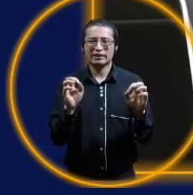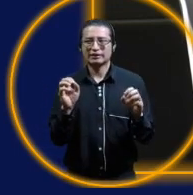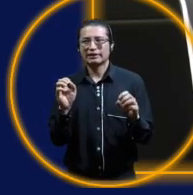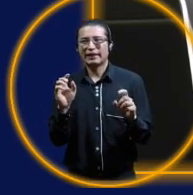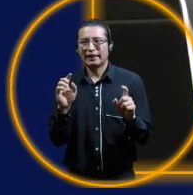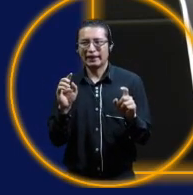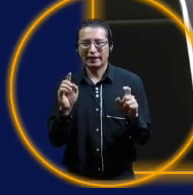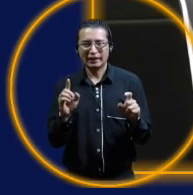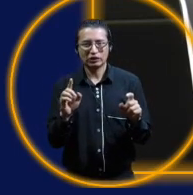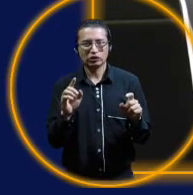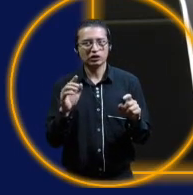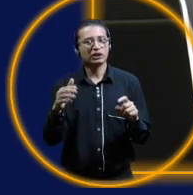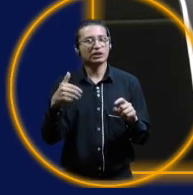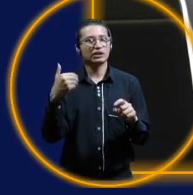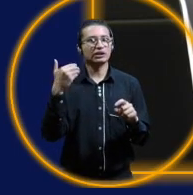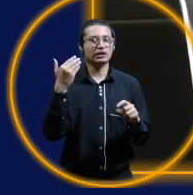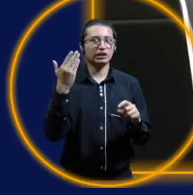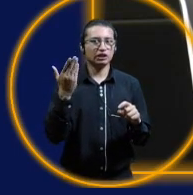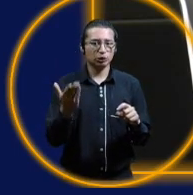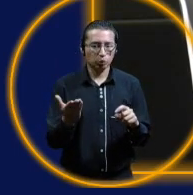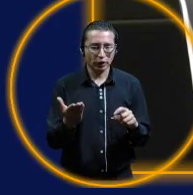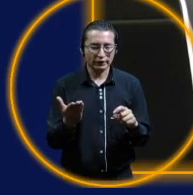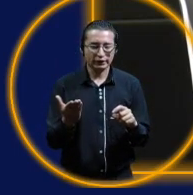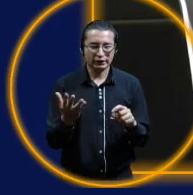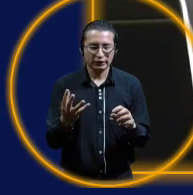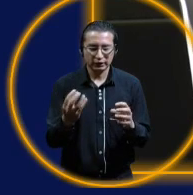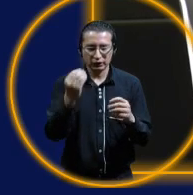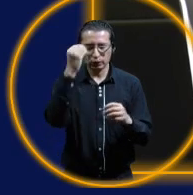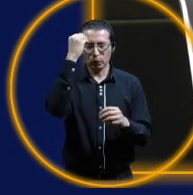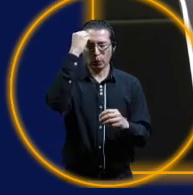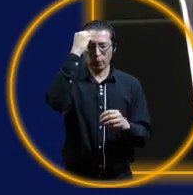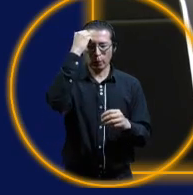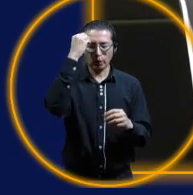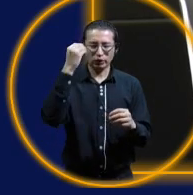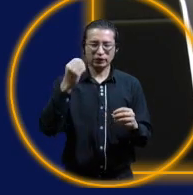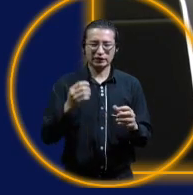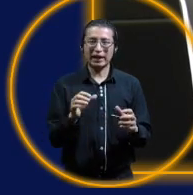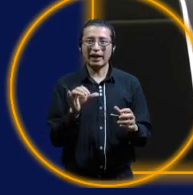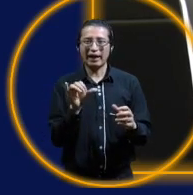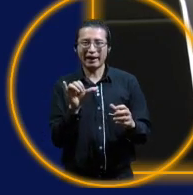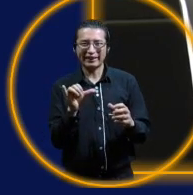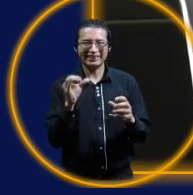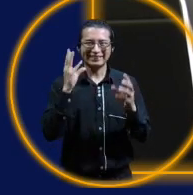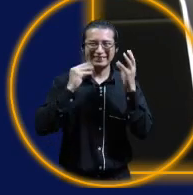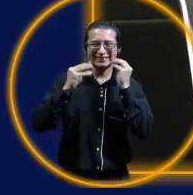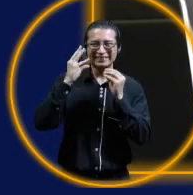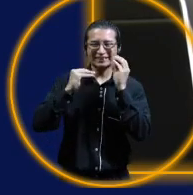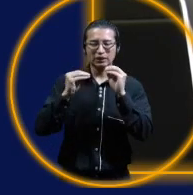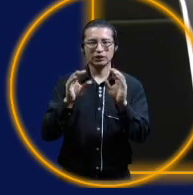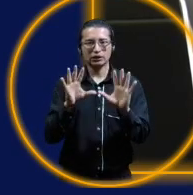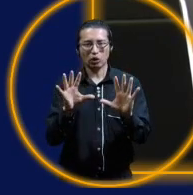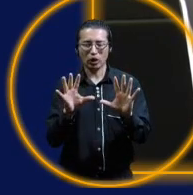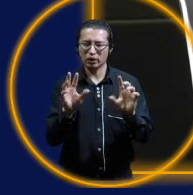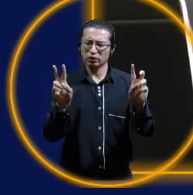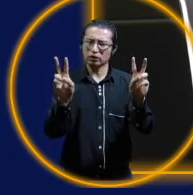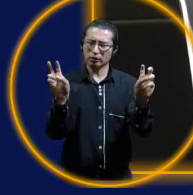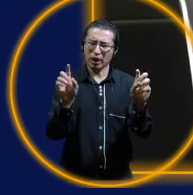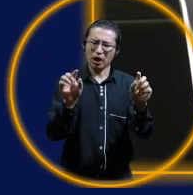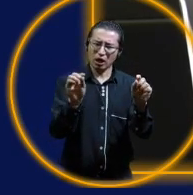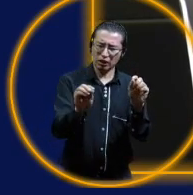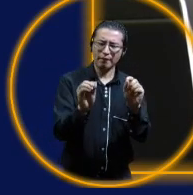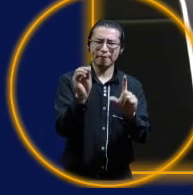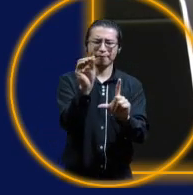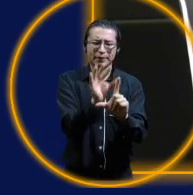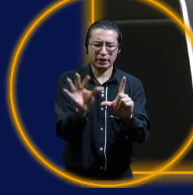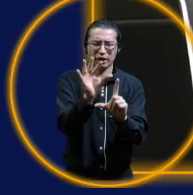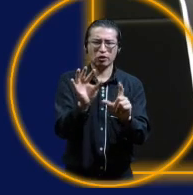she discovers a format just in like being there and experimenting. And she has this format for the videos for the album, which is